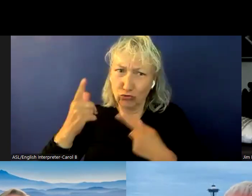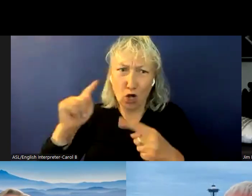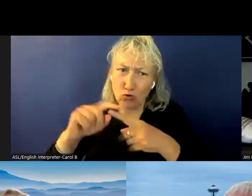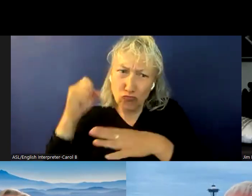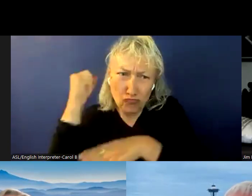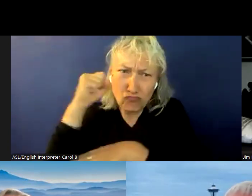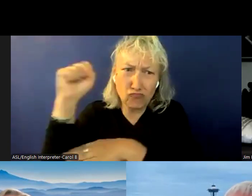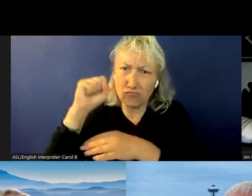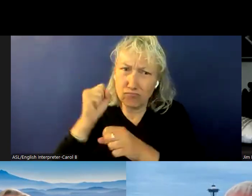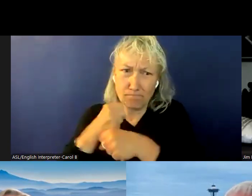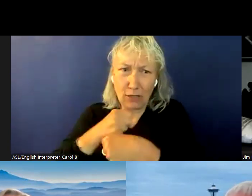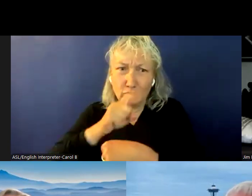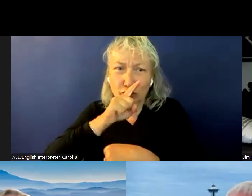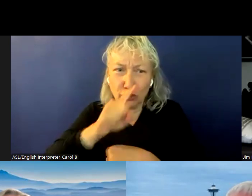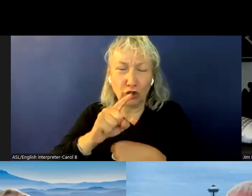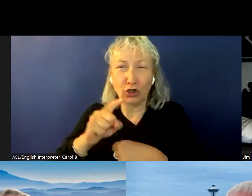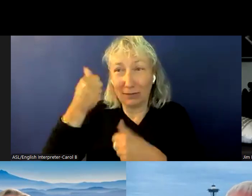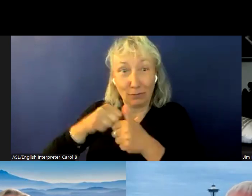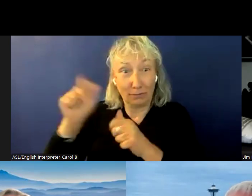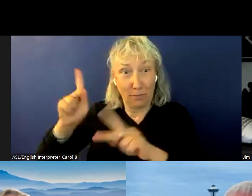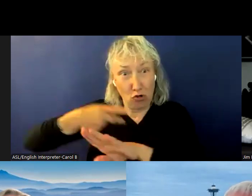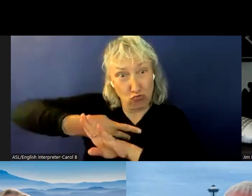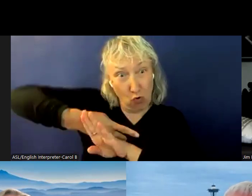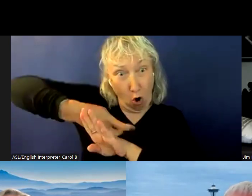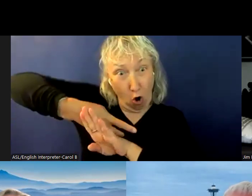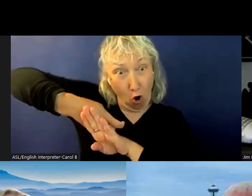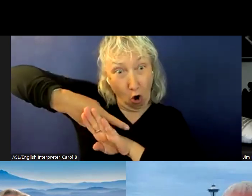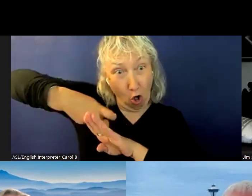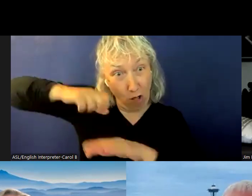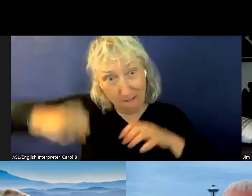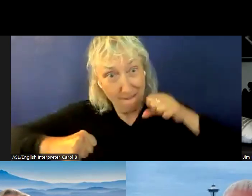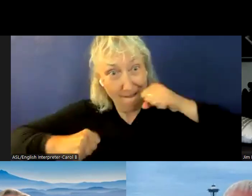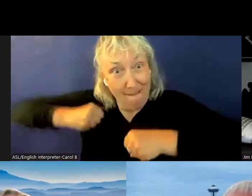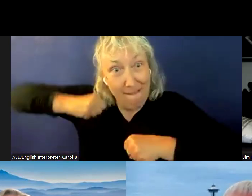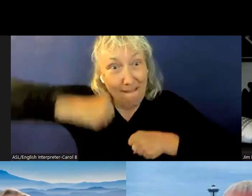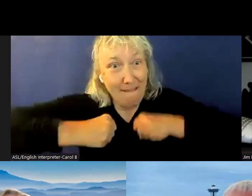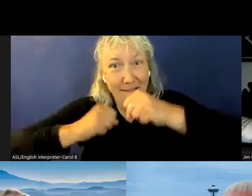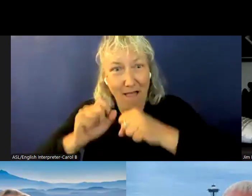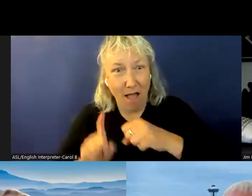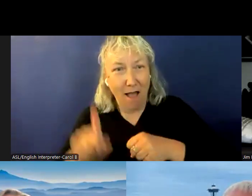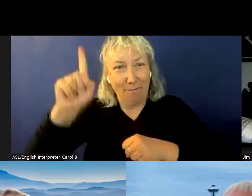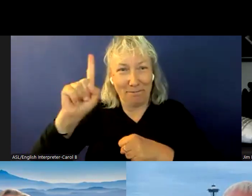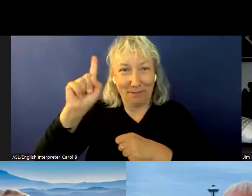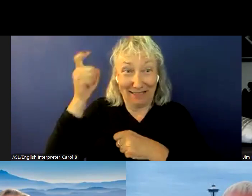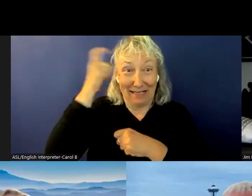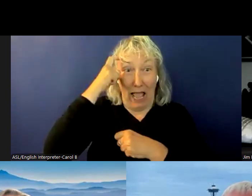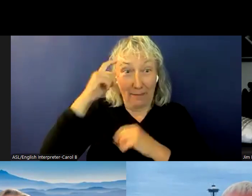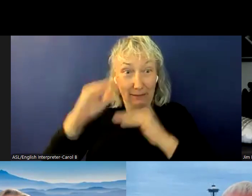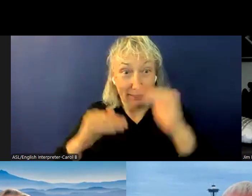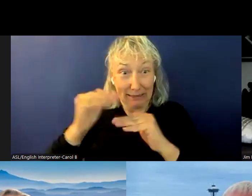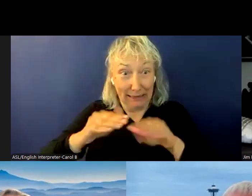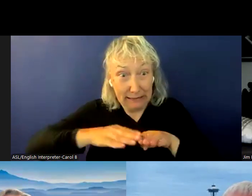the Capitol steps, but this was a process that took years of organizing and